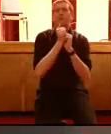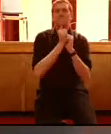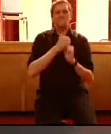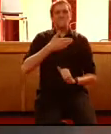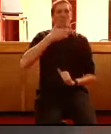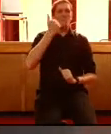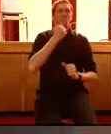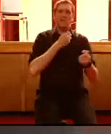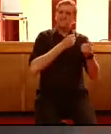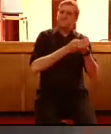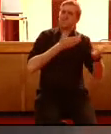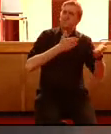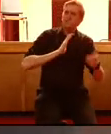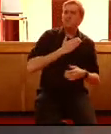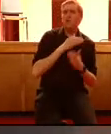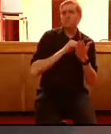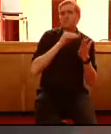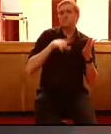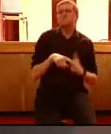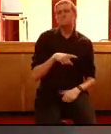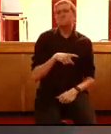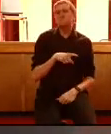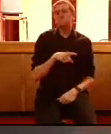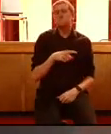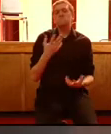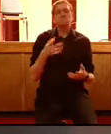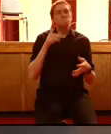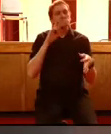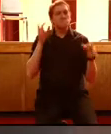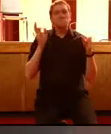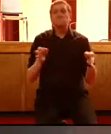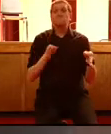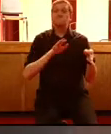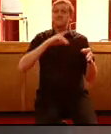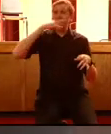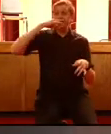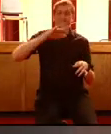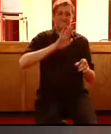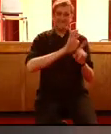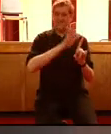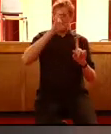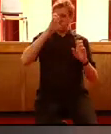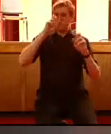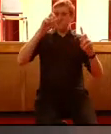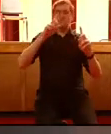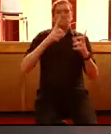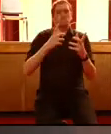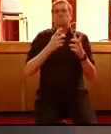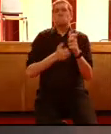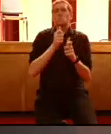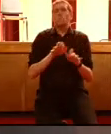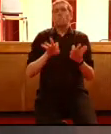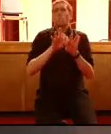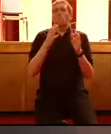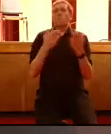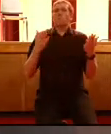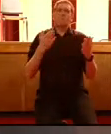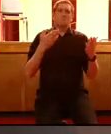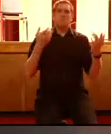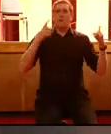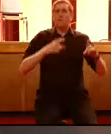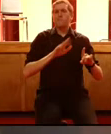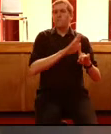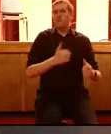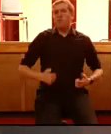children. Without a doubt, a child's education is one of the most important things that will ever happen in their lifetime. And I